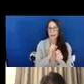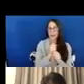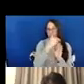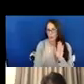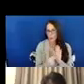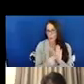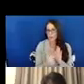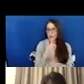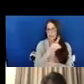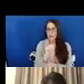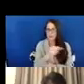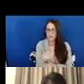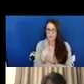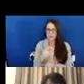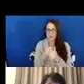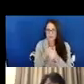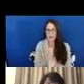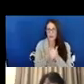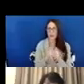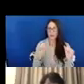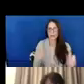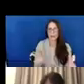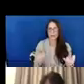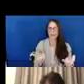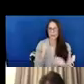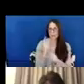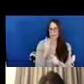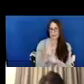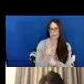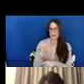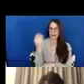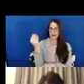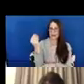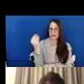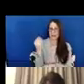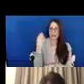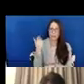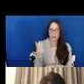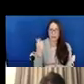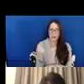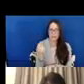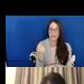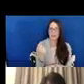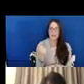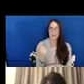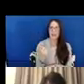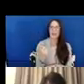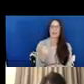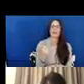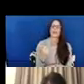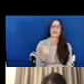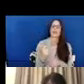beneficiaries must follow in order to maintain their cash benefits, to encoding a widely accepted